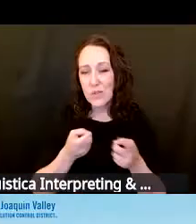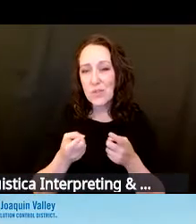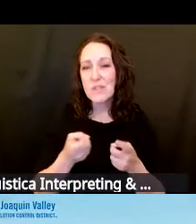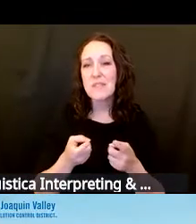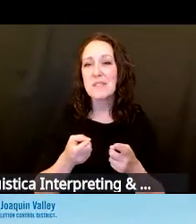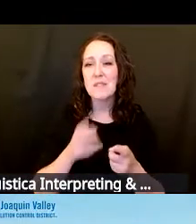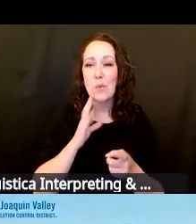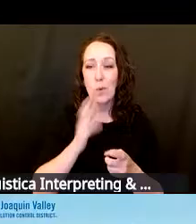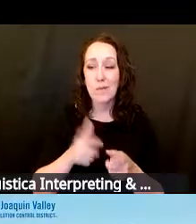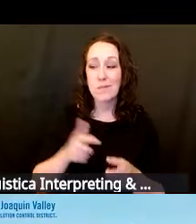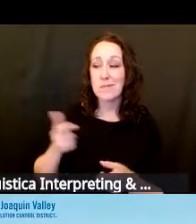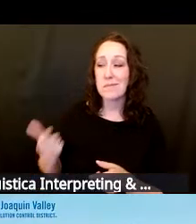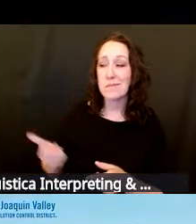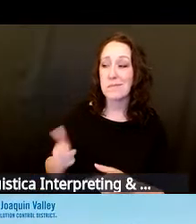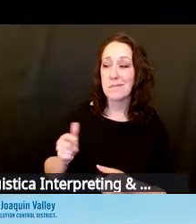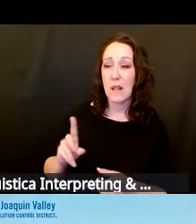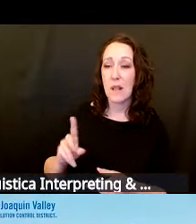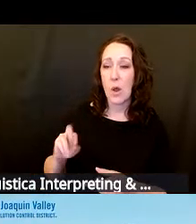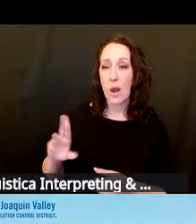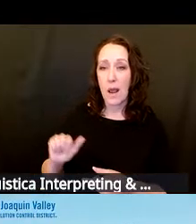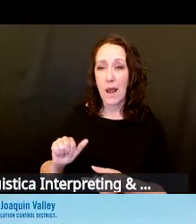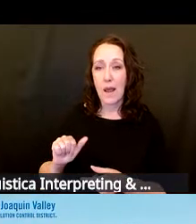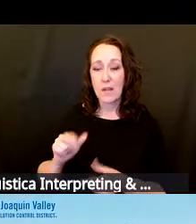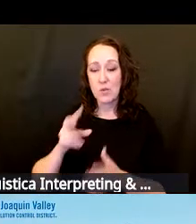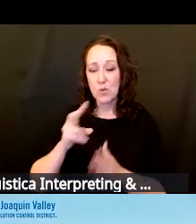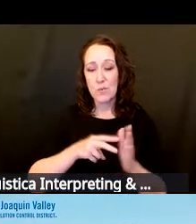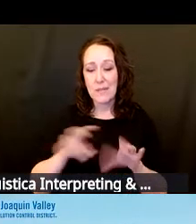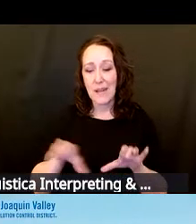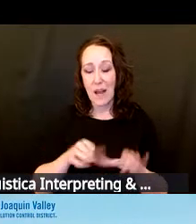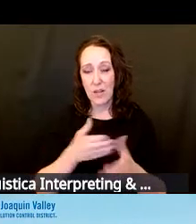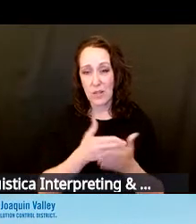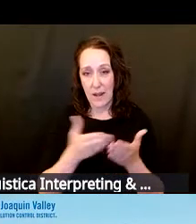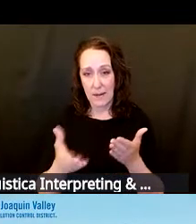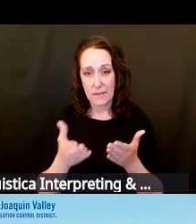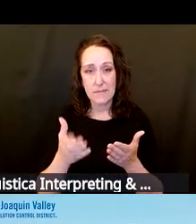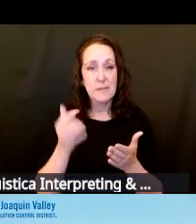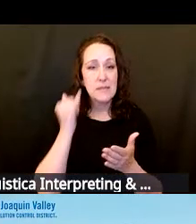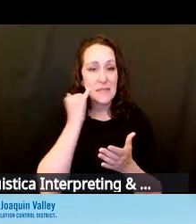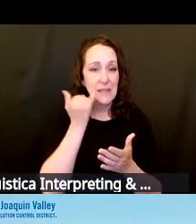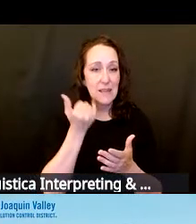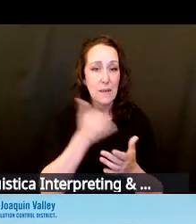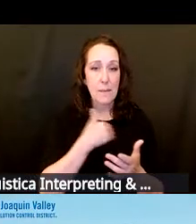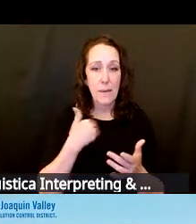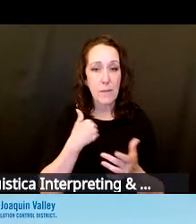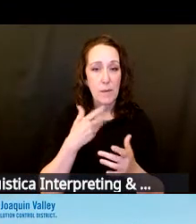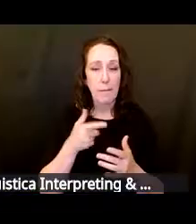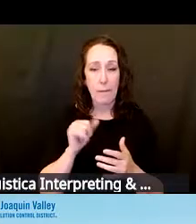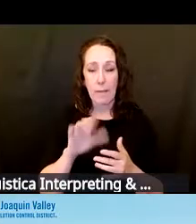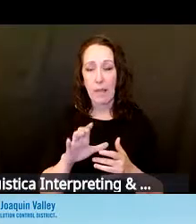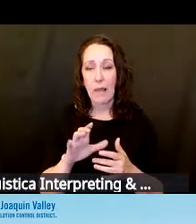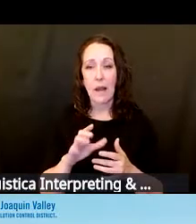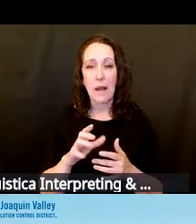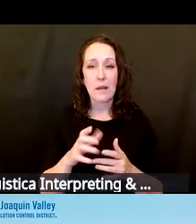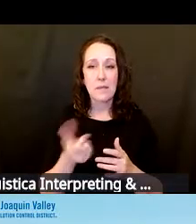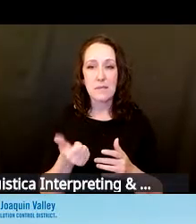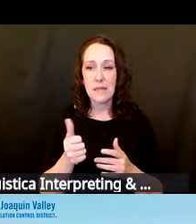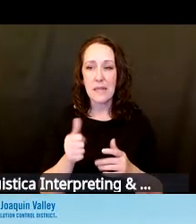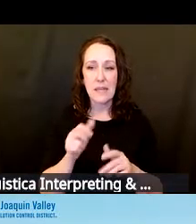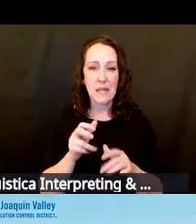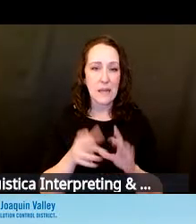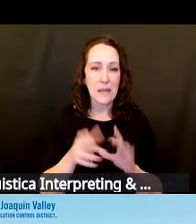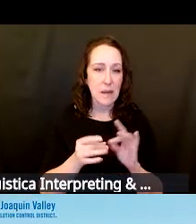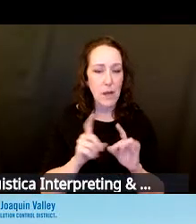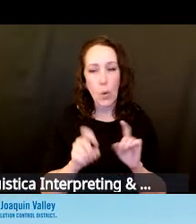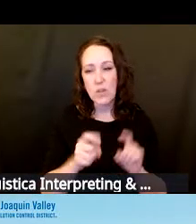pass it to Laura to read our action items. And if we have any members from the public, this is a time to type any comments or question as Laura is